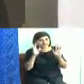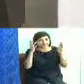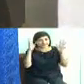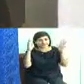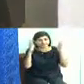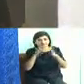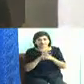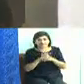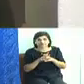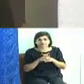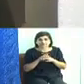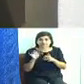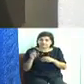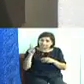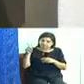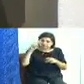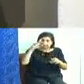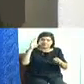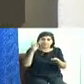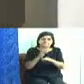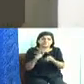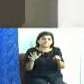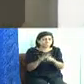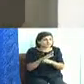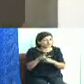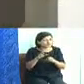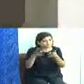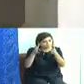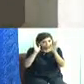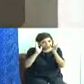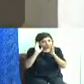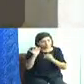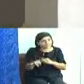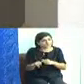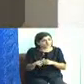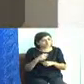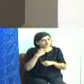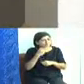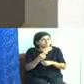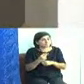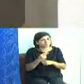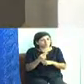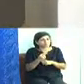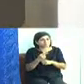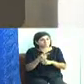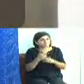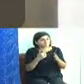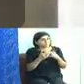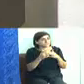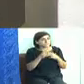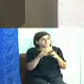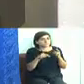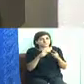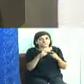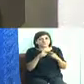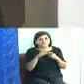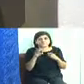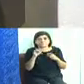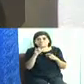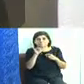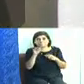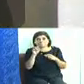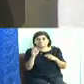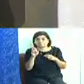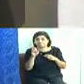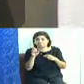And that he was faithful to listen to that voice, even when Willie Smith and a number of other people